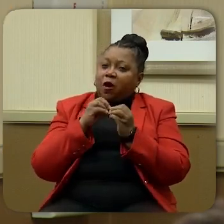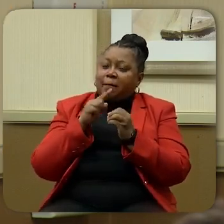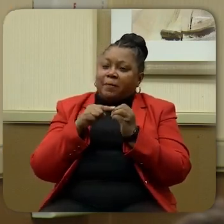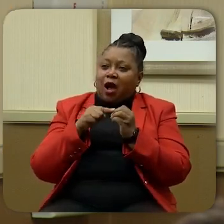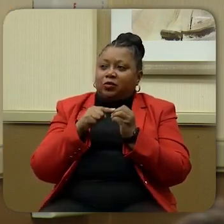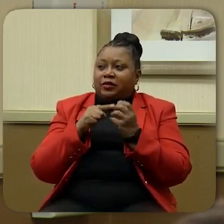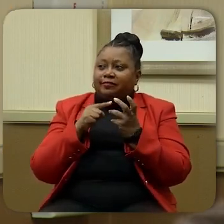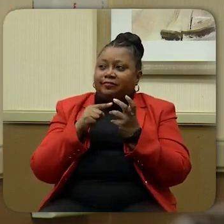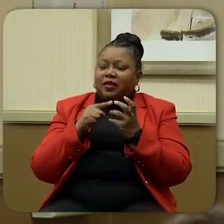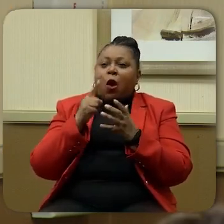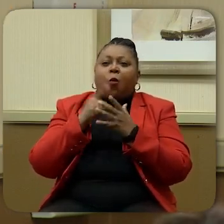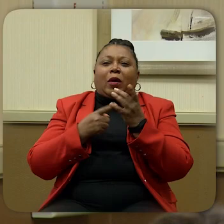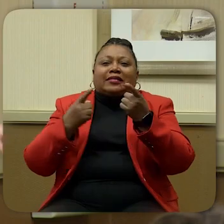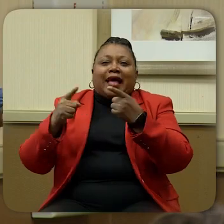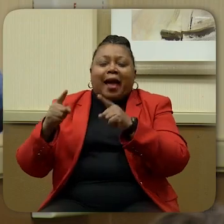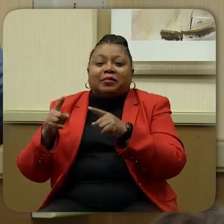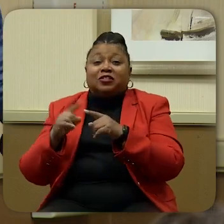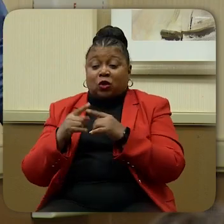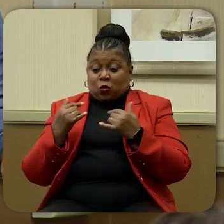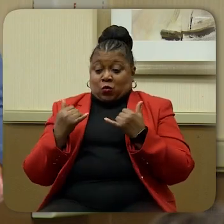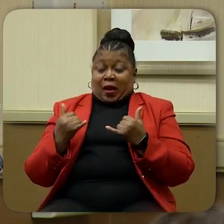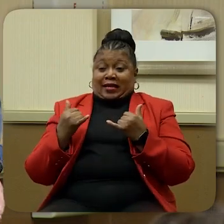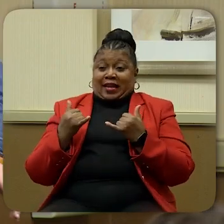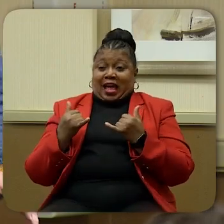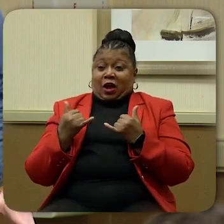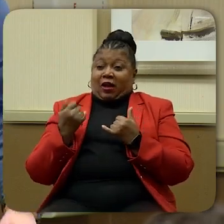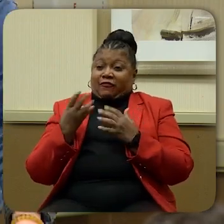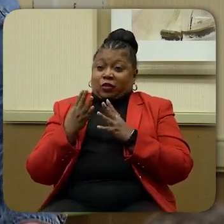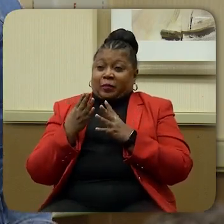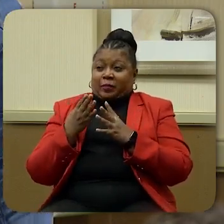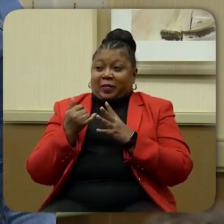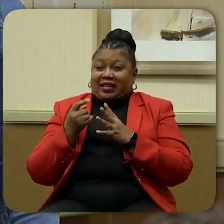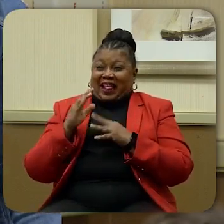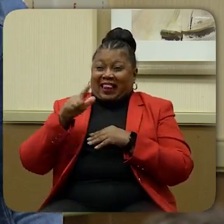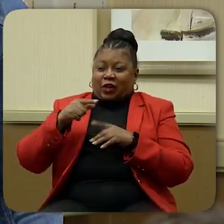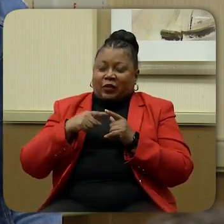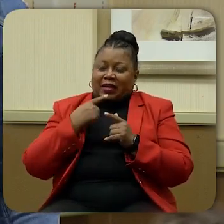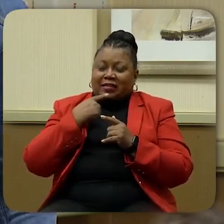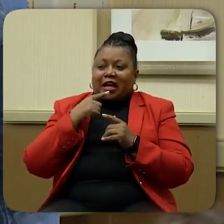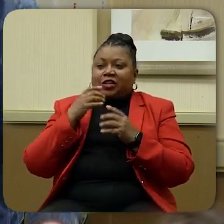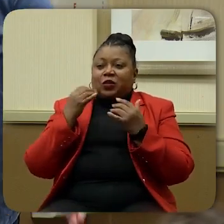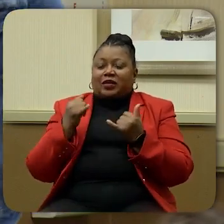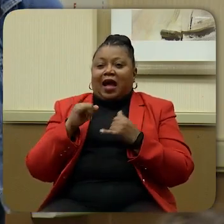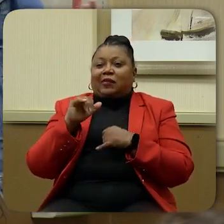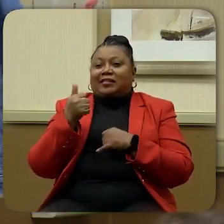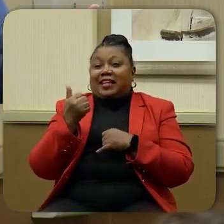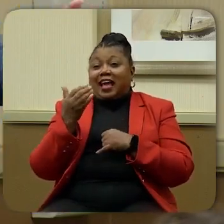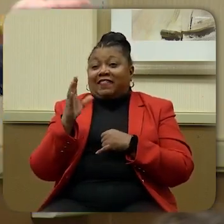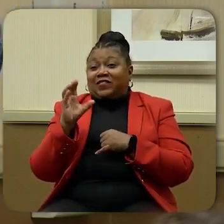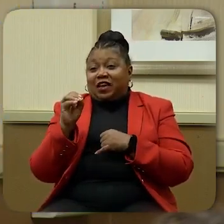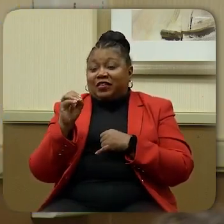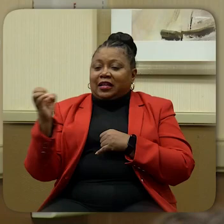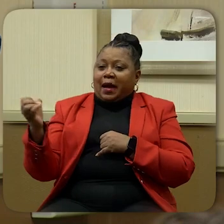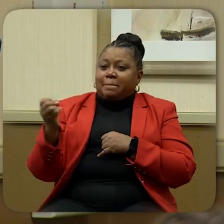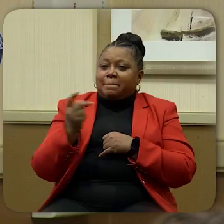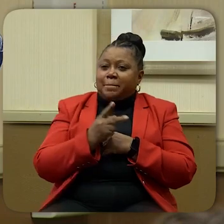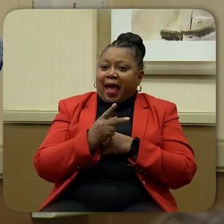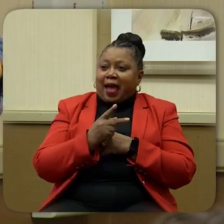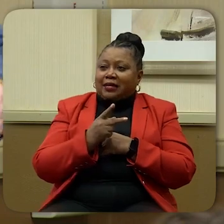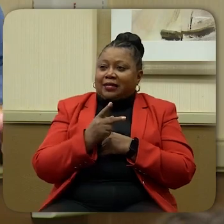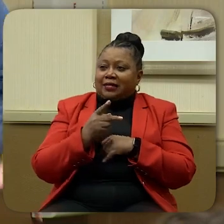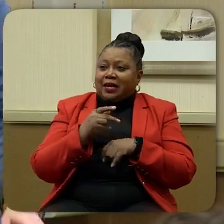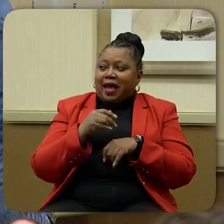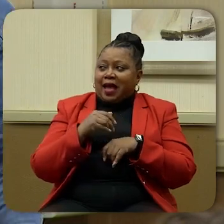more about what's happening. So right now, we're a few minutes later than I said, so it's 10:50. Let's come back